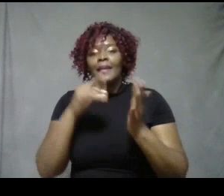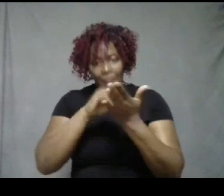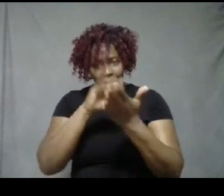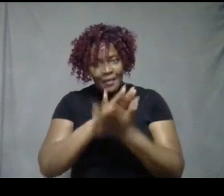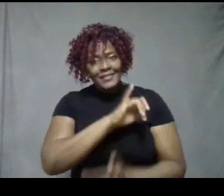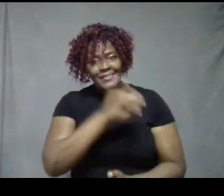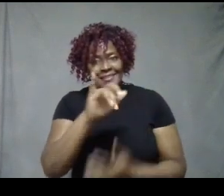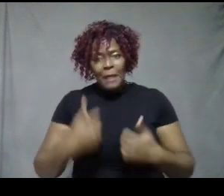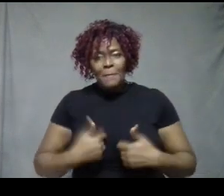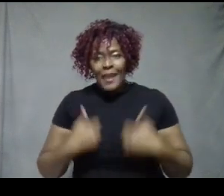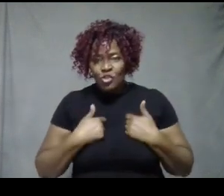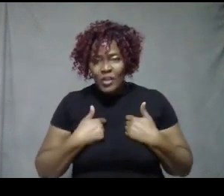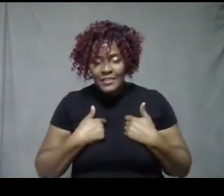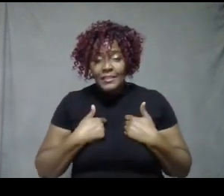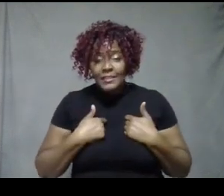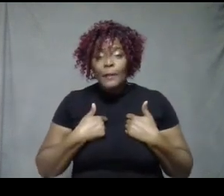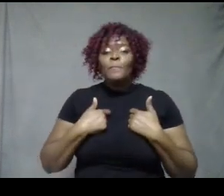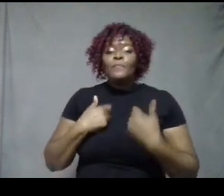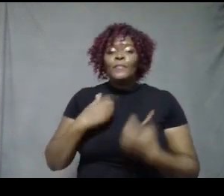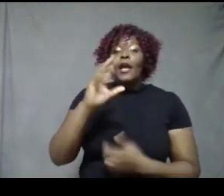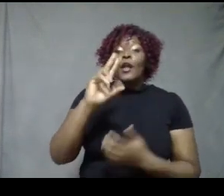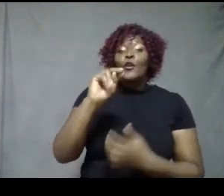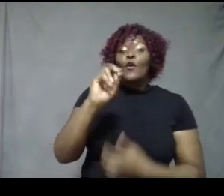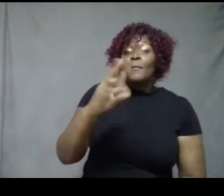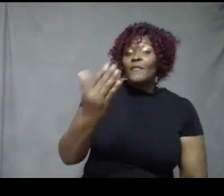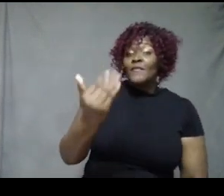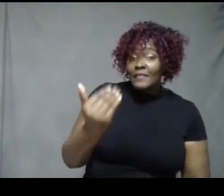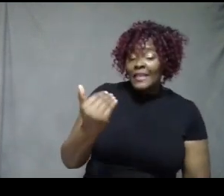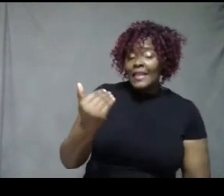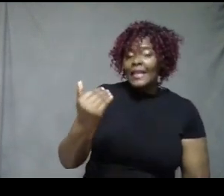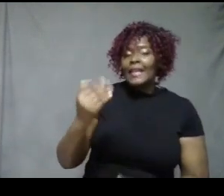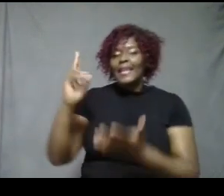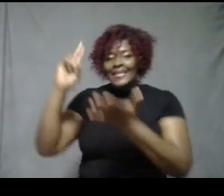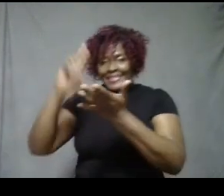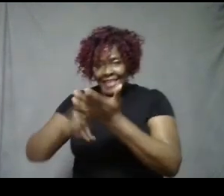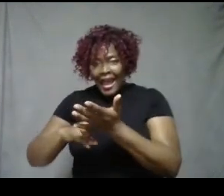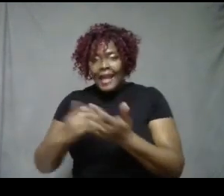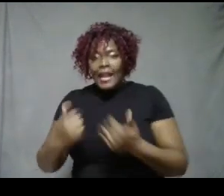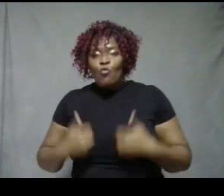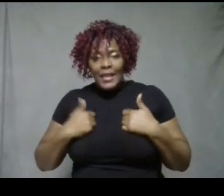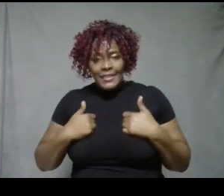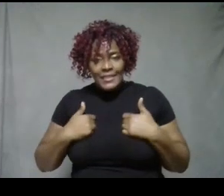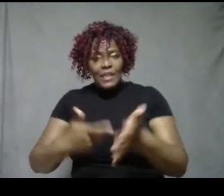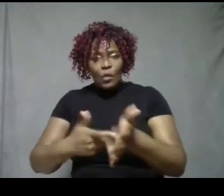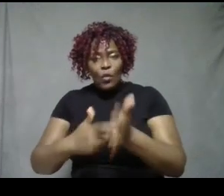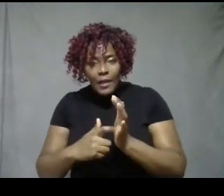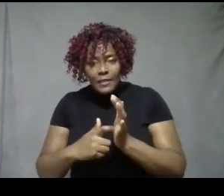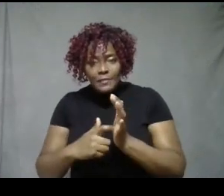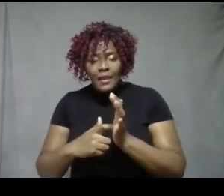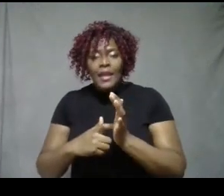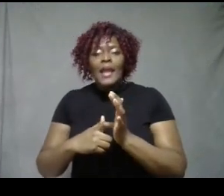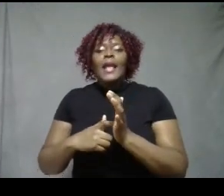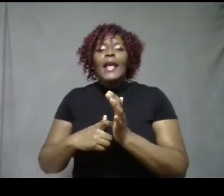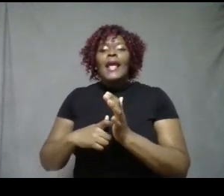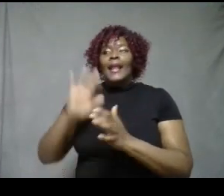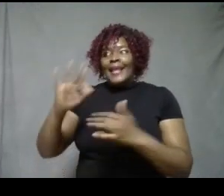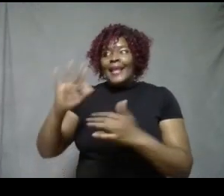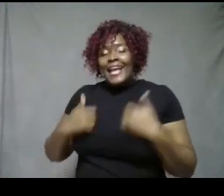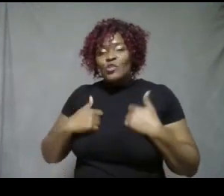11/15/2022, the residency requirement, he signed that. And the address that he's given for his board appointment, which was not the truth,